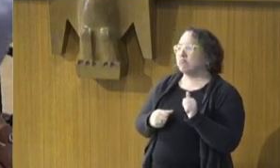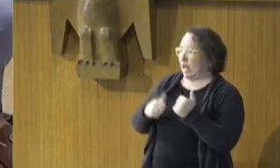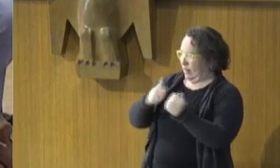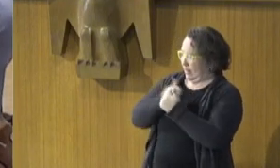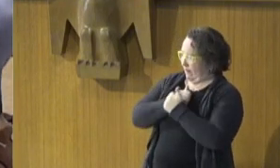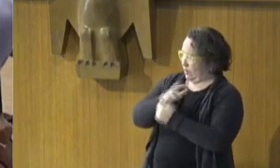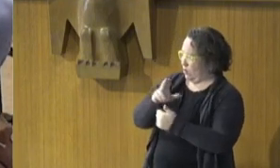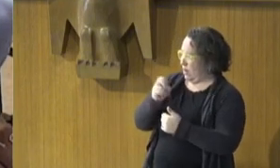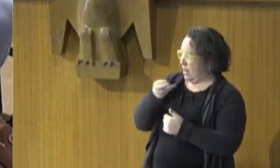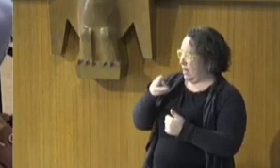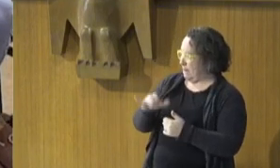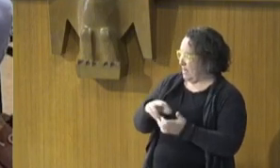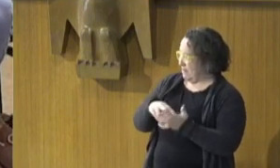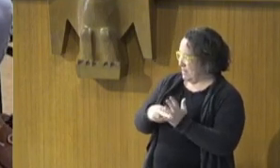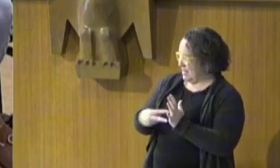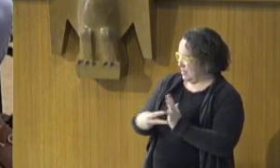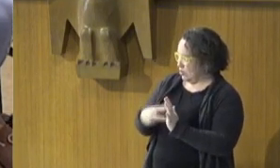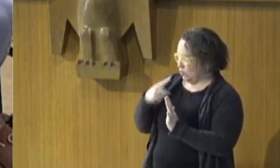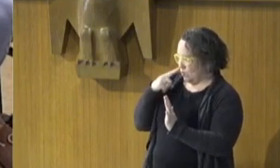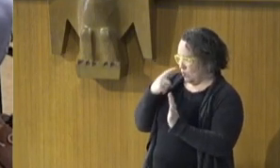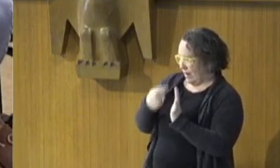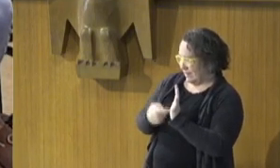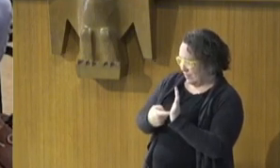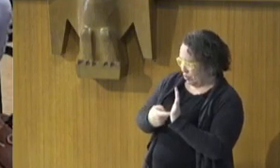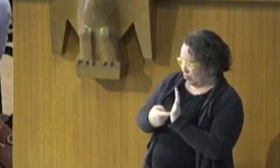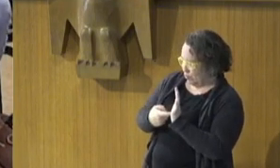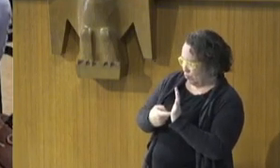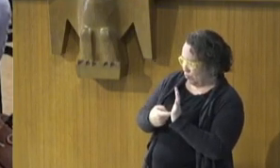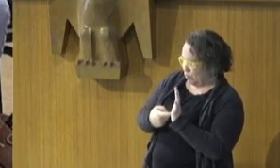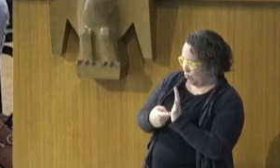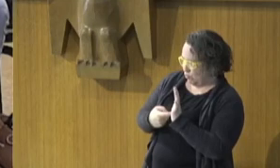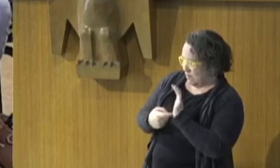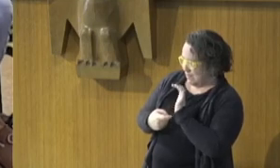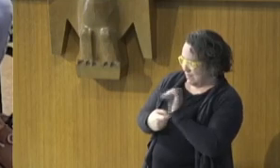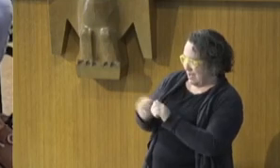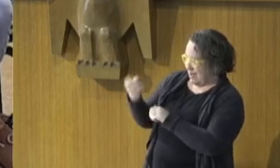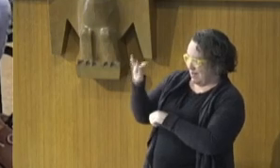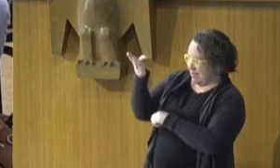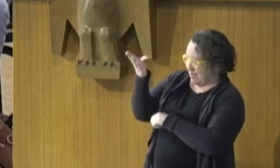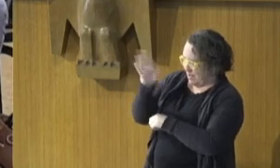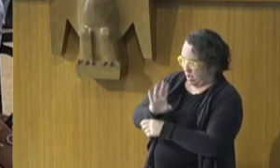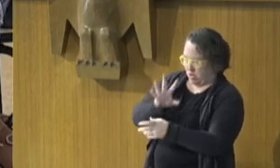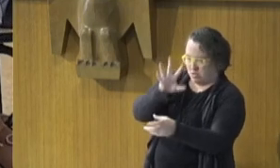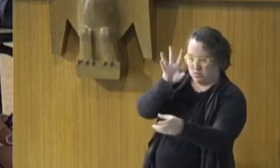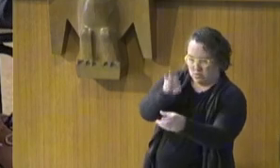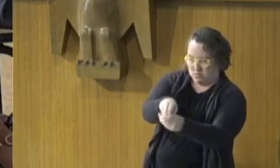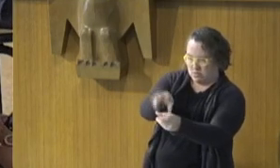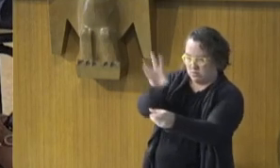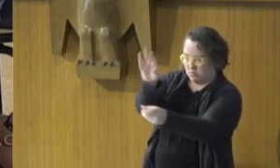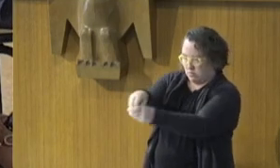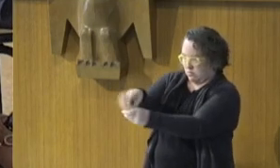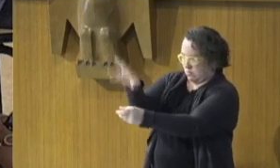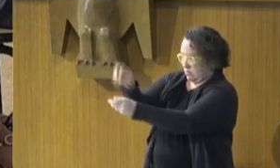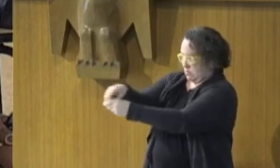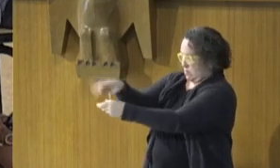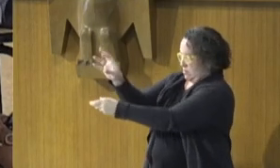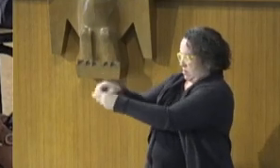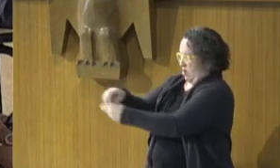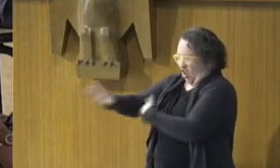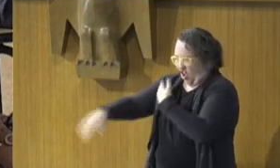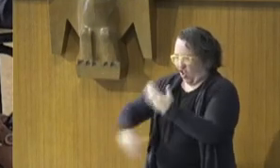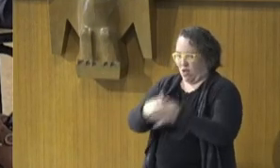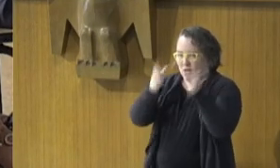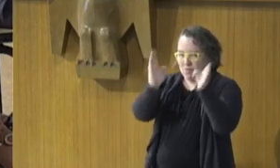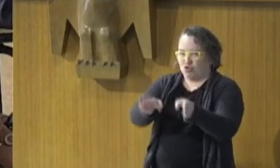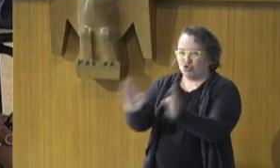your enemy is just a recognition that the divine is in every single person, that no